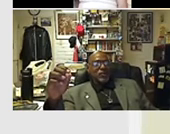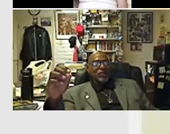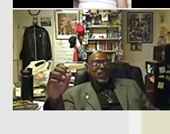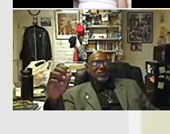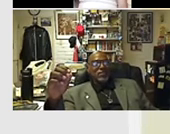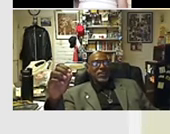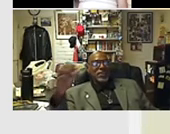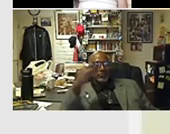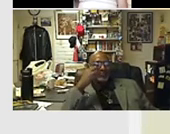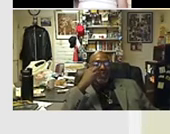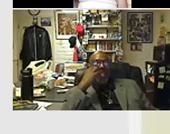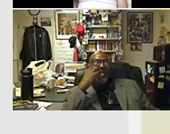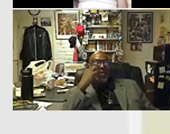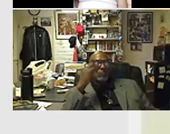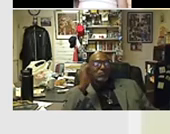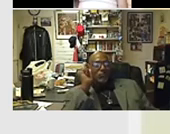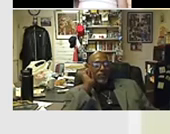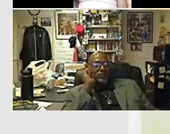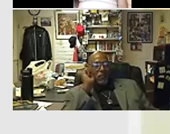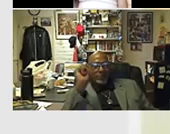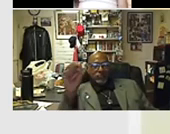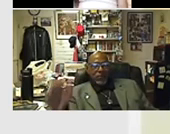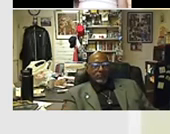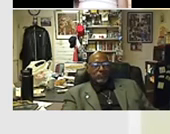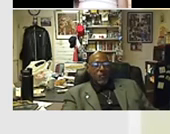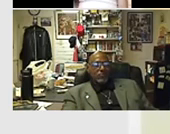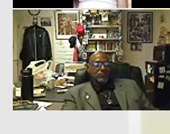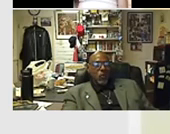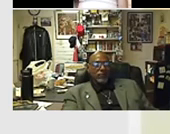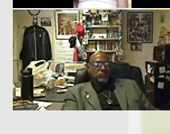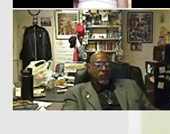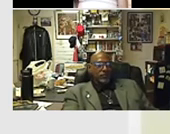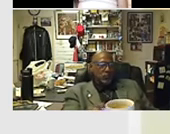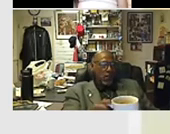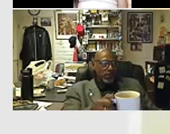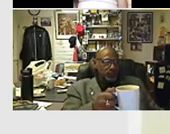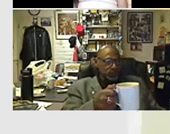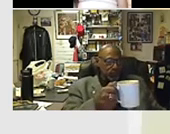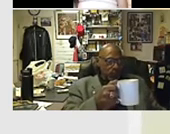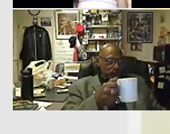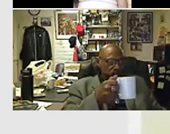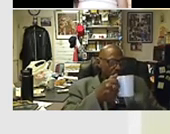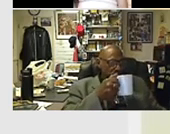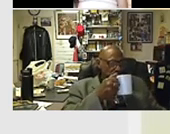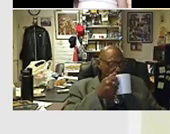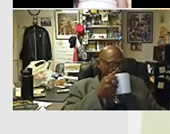You don't look like you did. No, baby. Yeah. So,